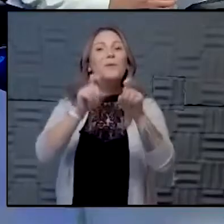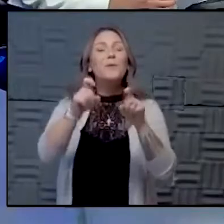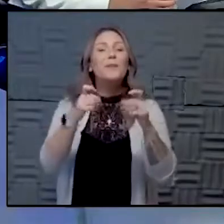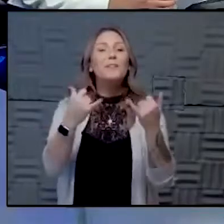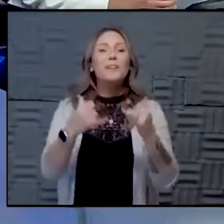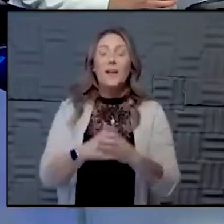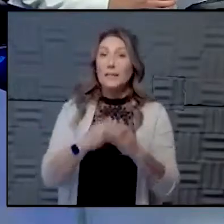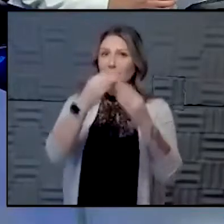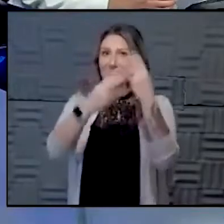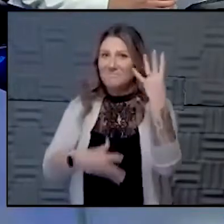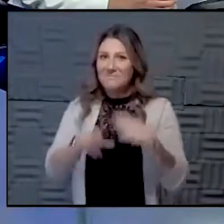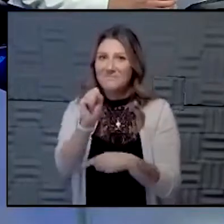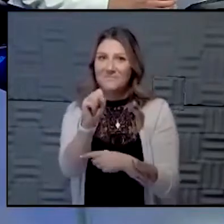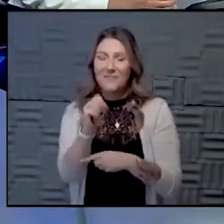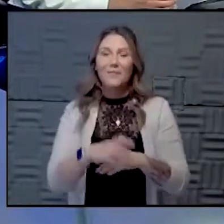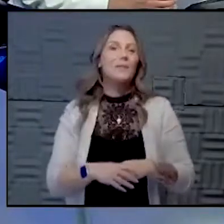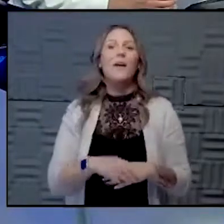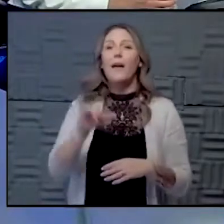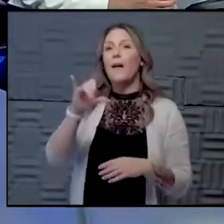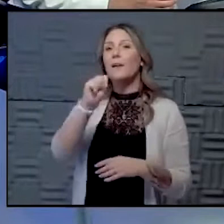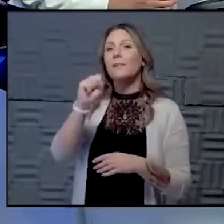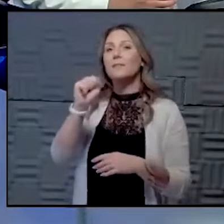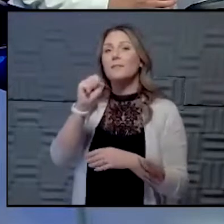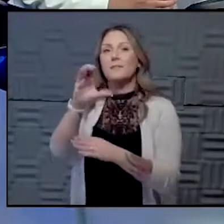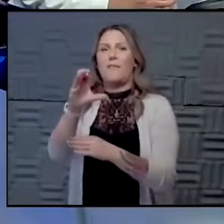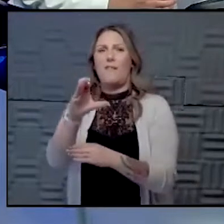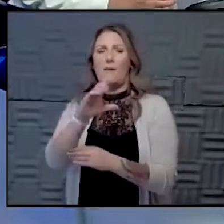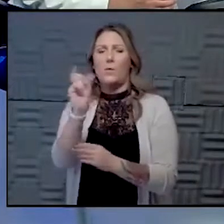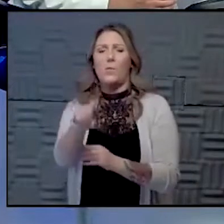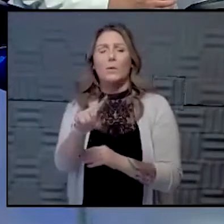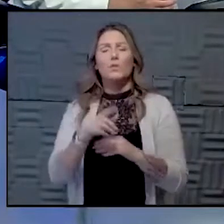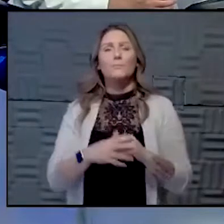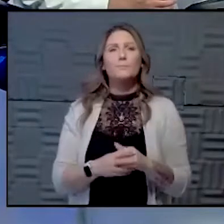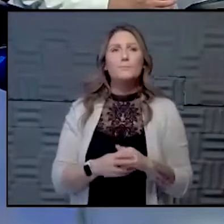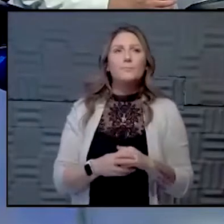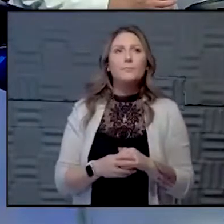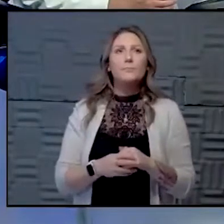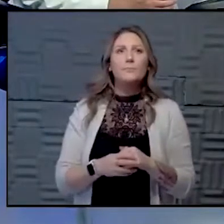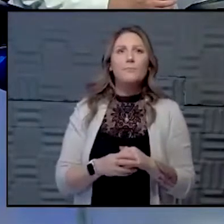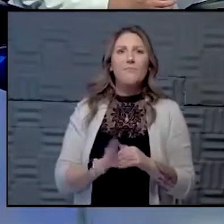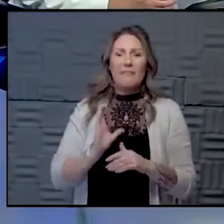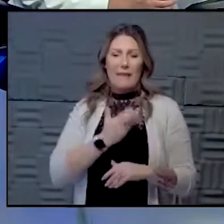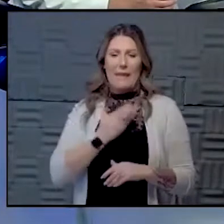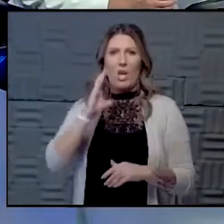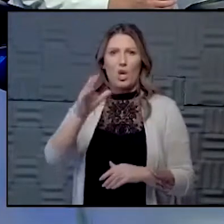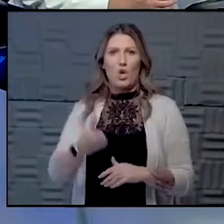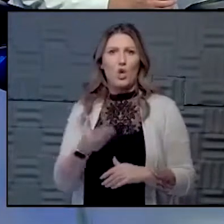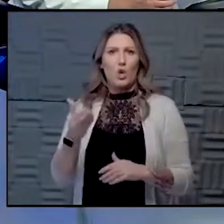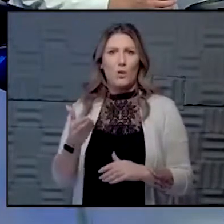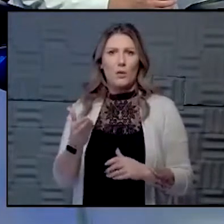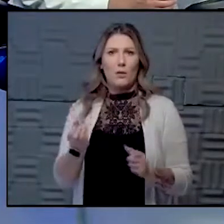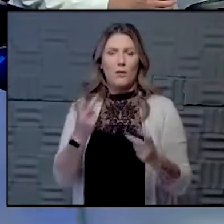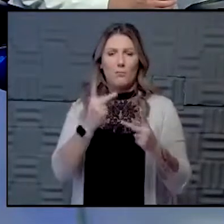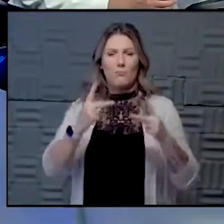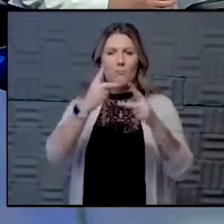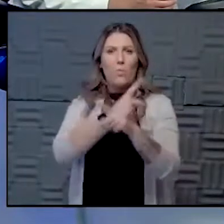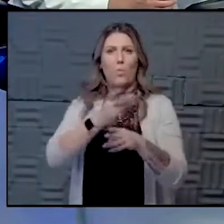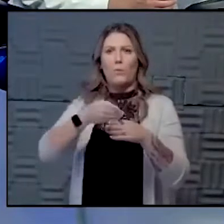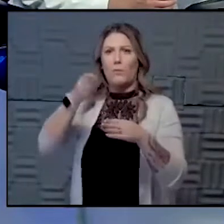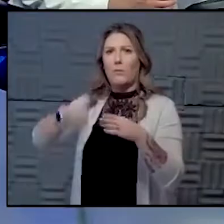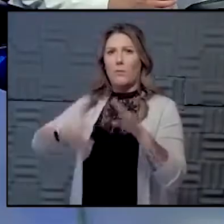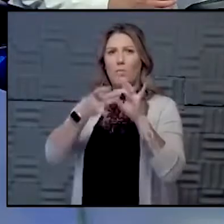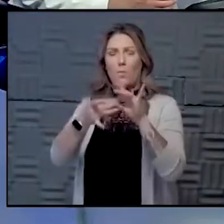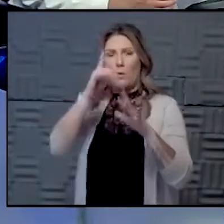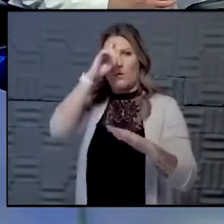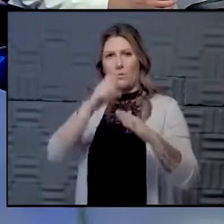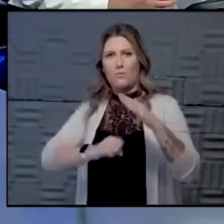Jill. There are. I'm going to start with Isaac. He has a question. He says, for our guest, have there been a lot of worse outcomes with